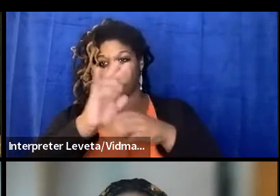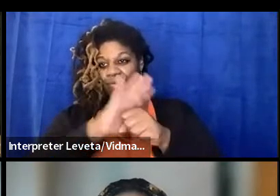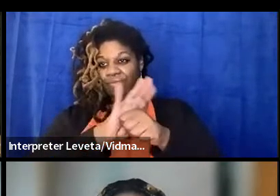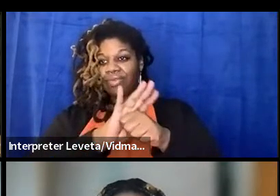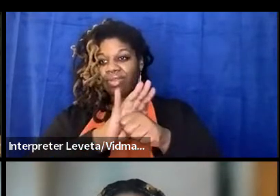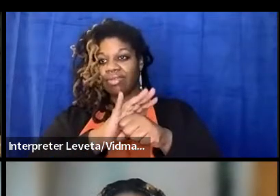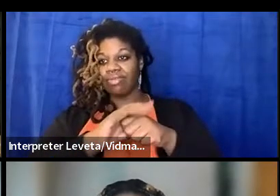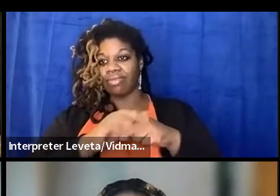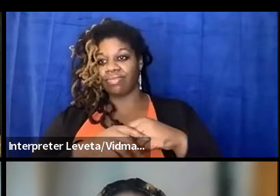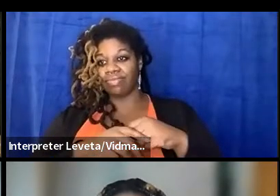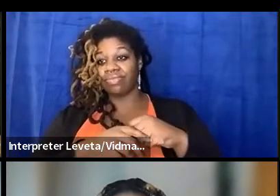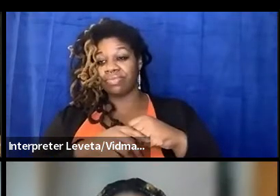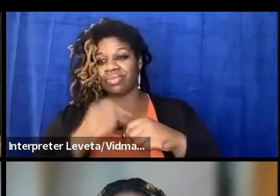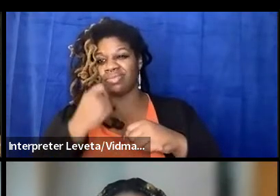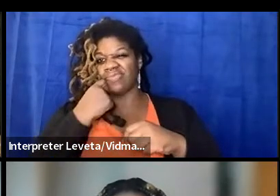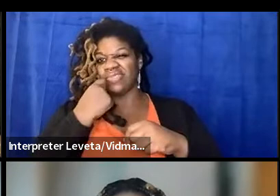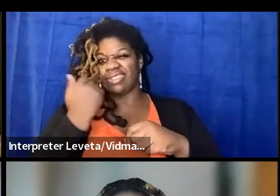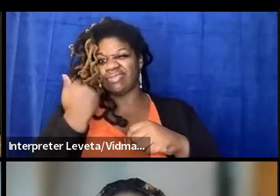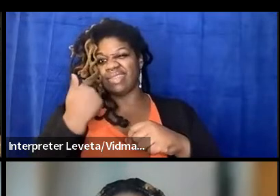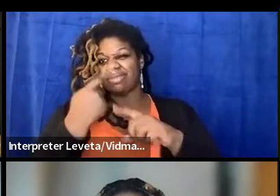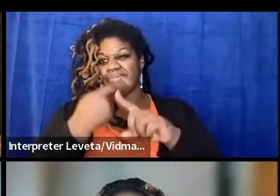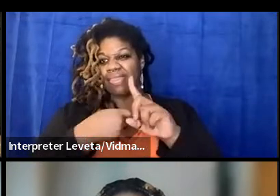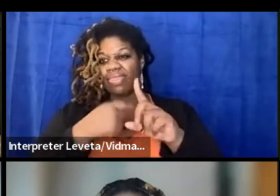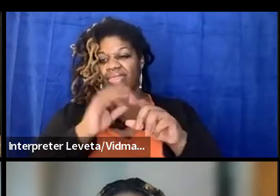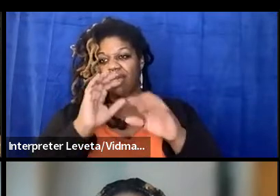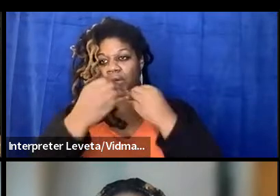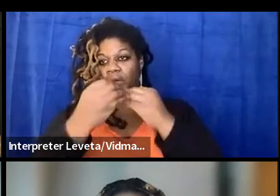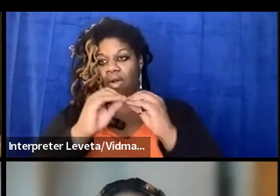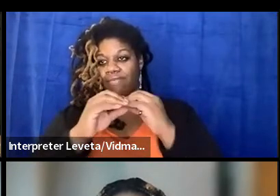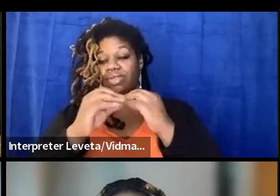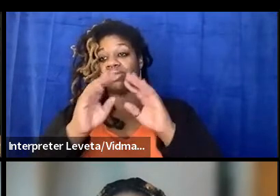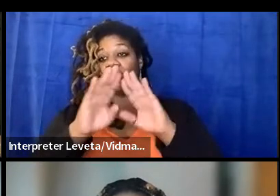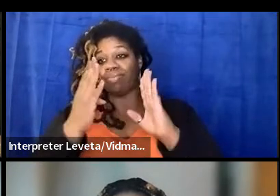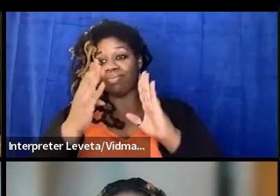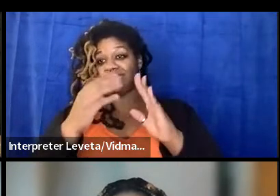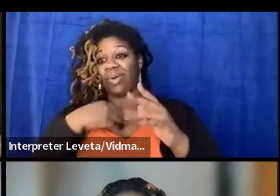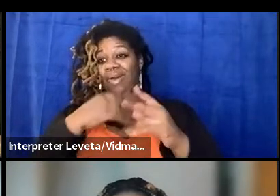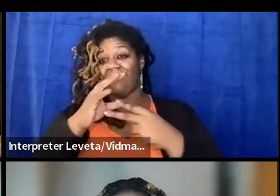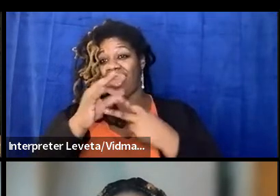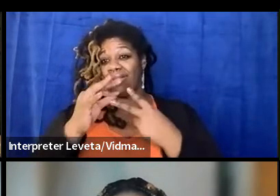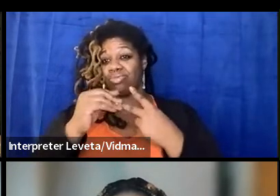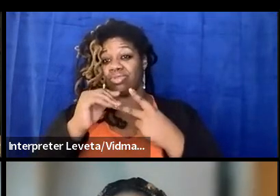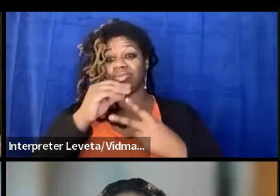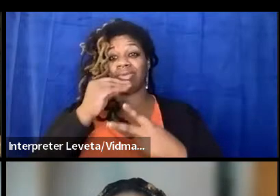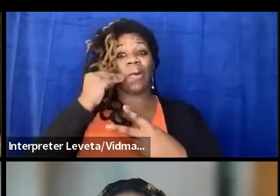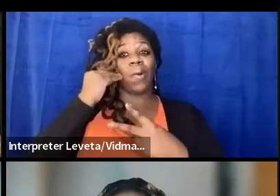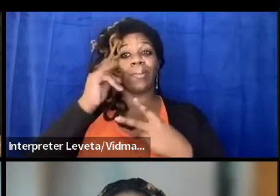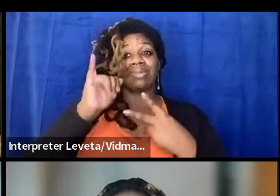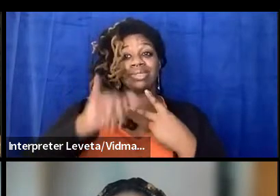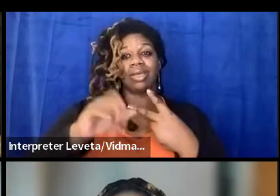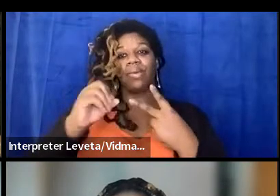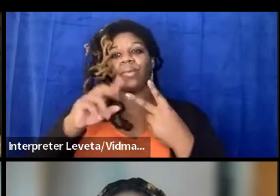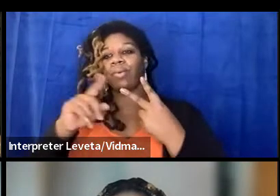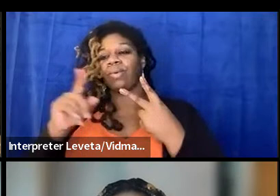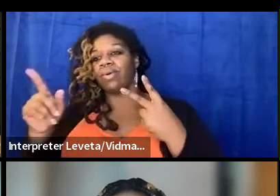And just last month, our office opened. So I have the option to either work from home or just go in the office whenever,